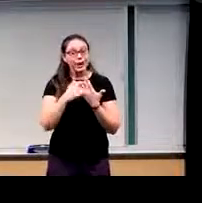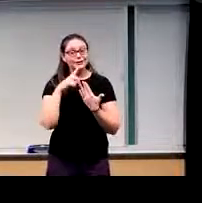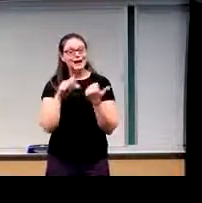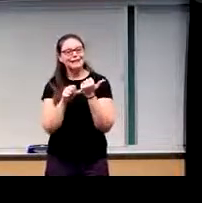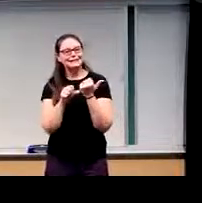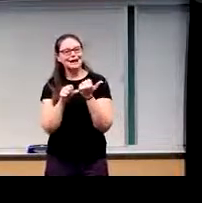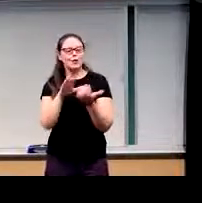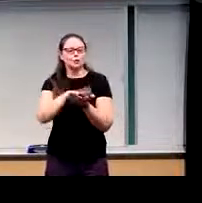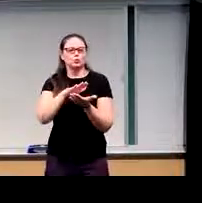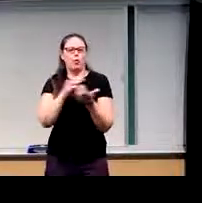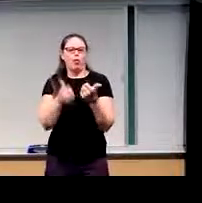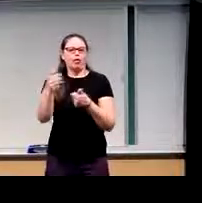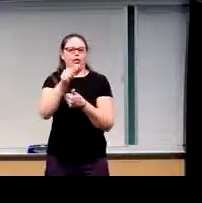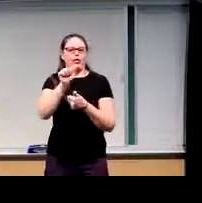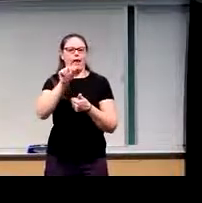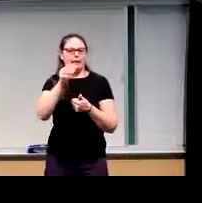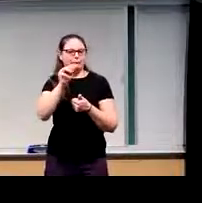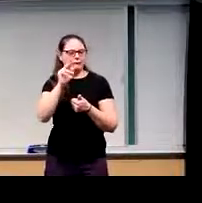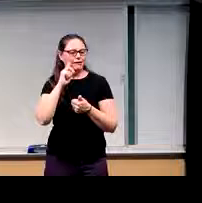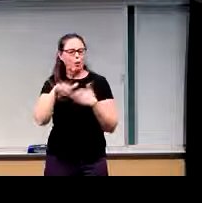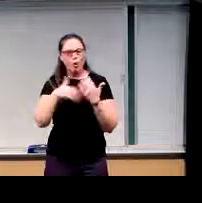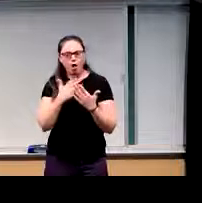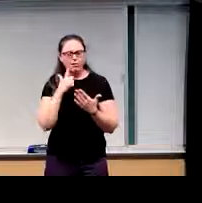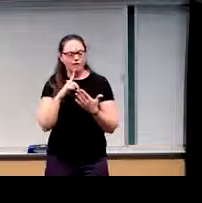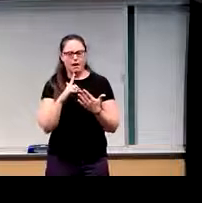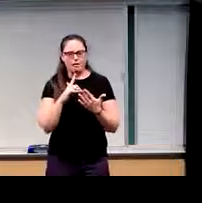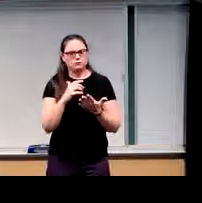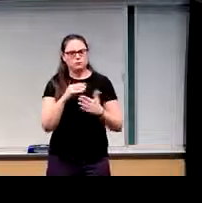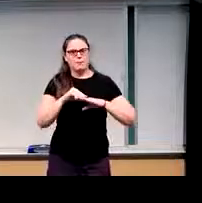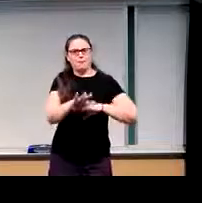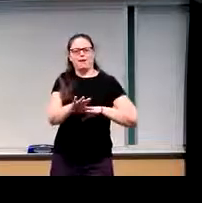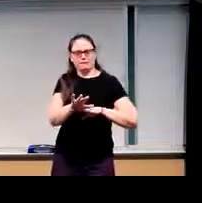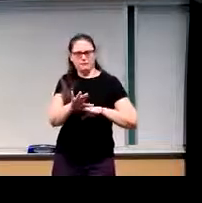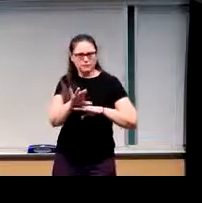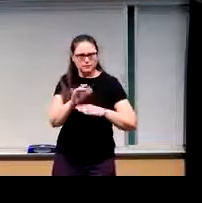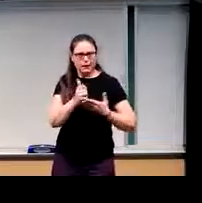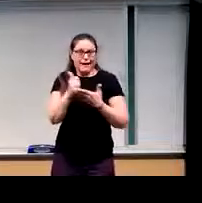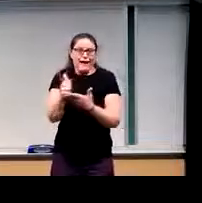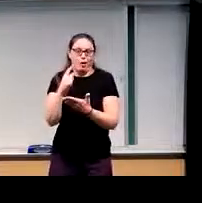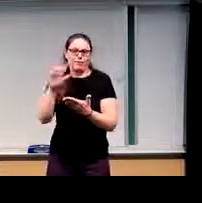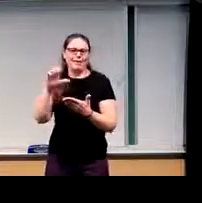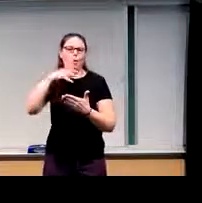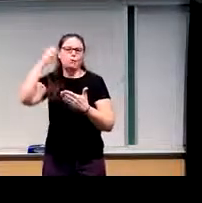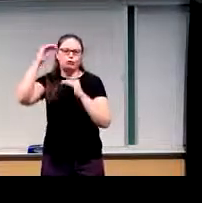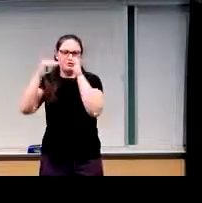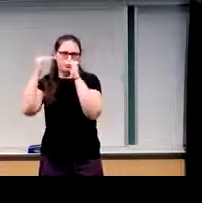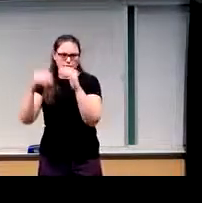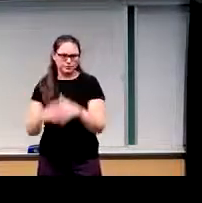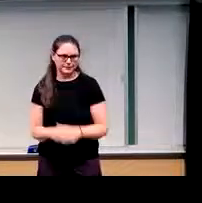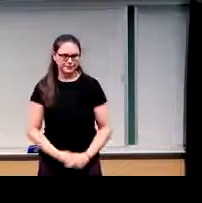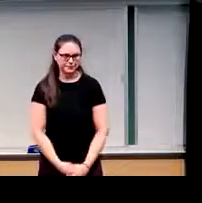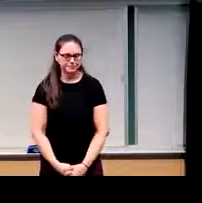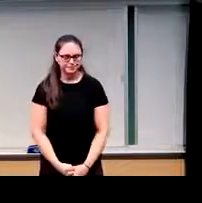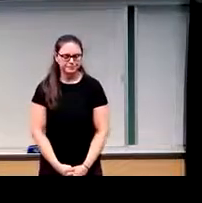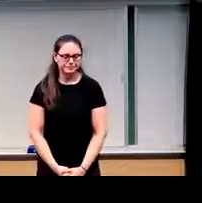school administration all impact older adult social engagement. And here,